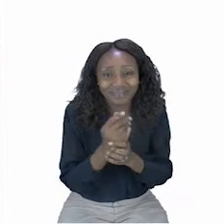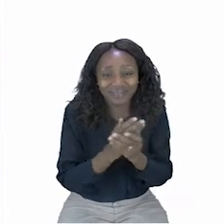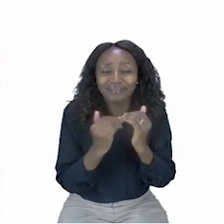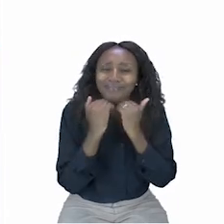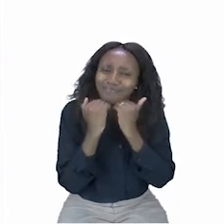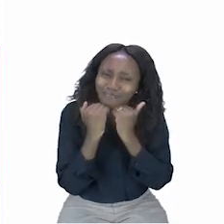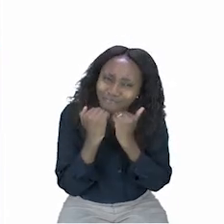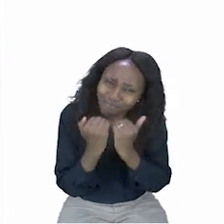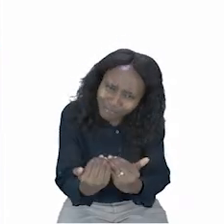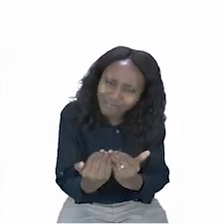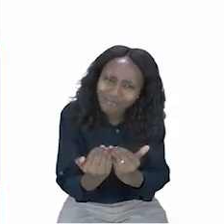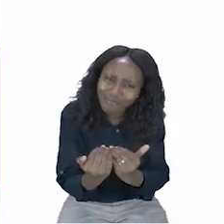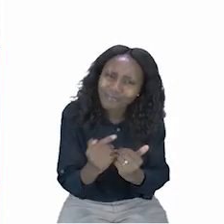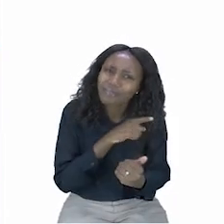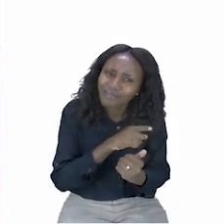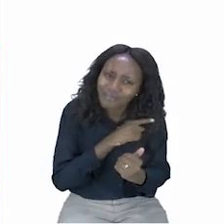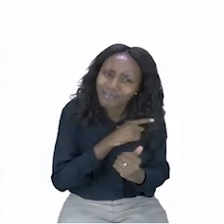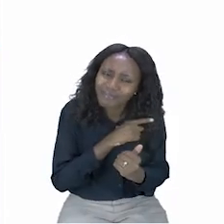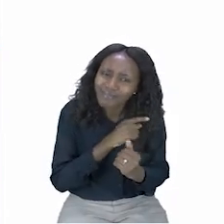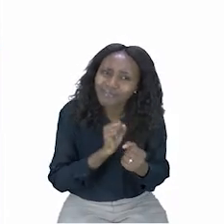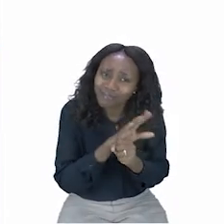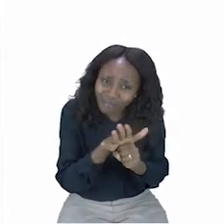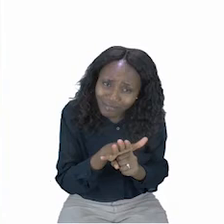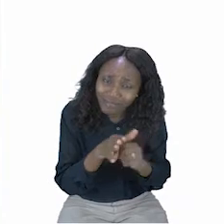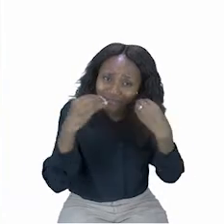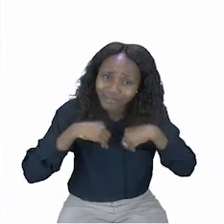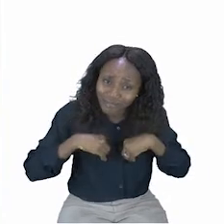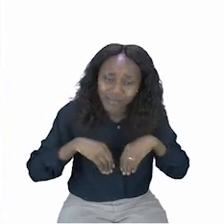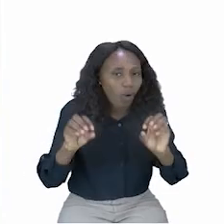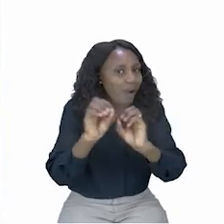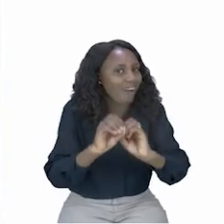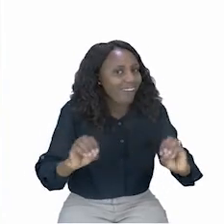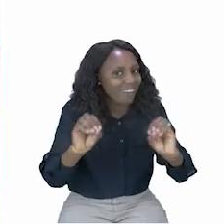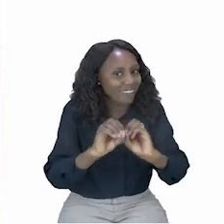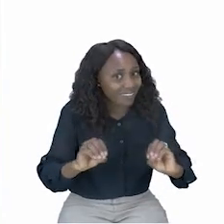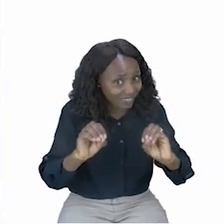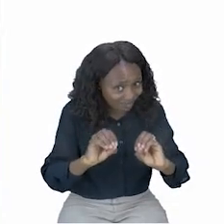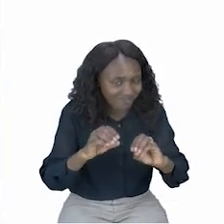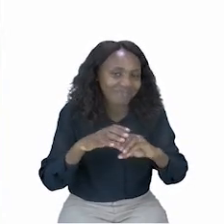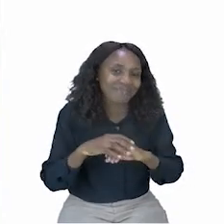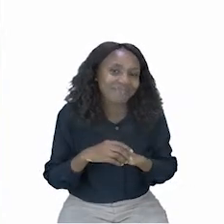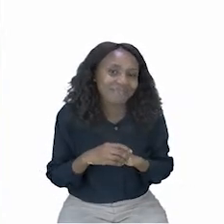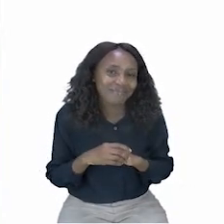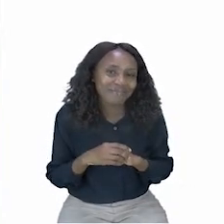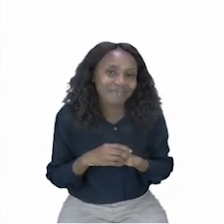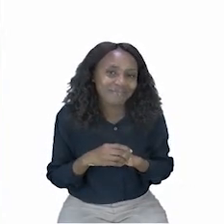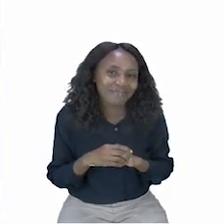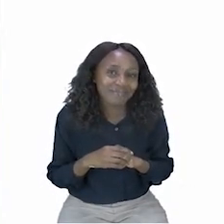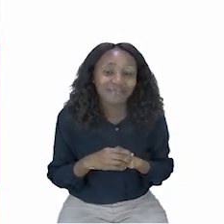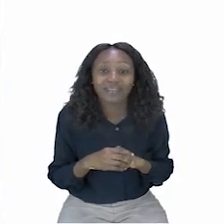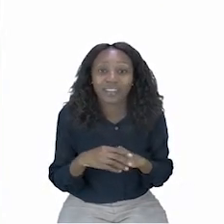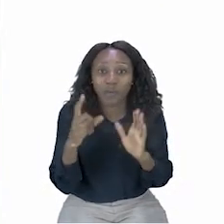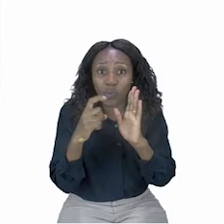remember, we sanitize so that we can stay safe and very far from coronavirus. Make